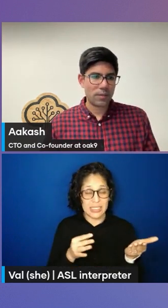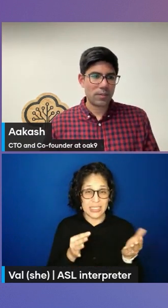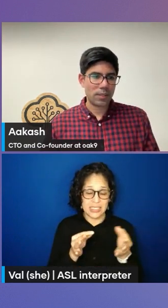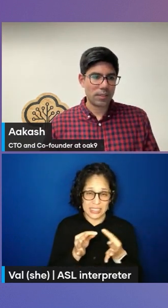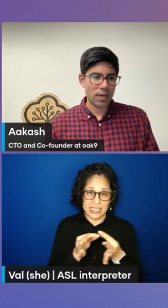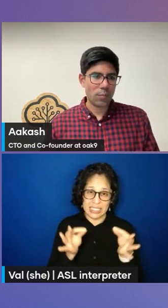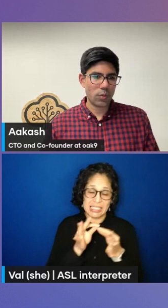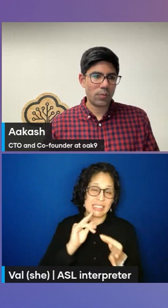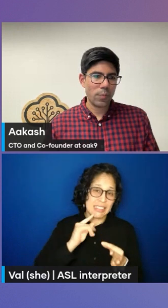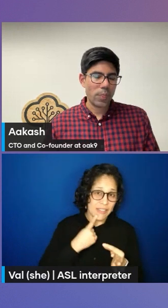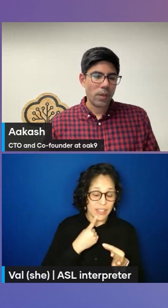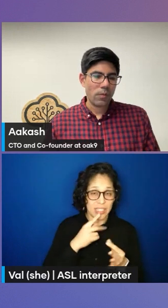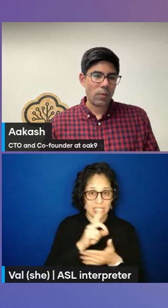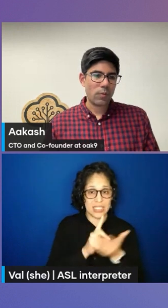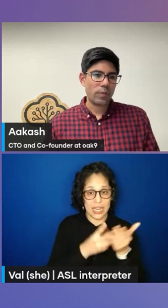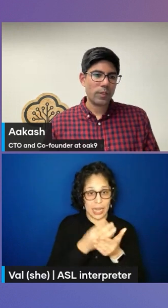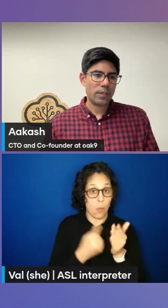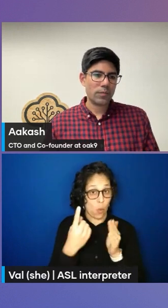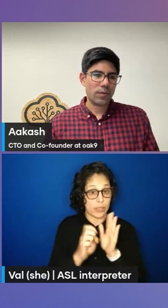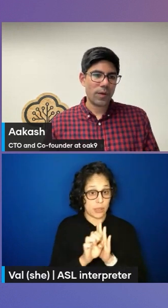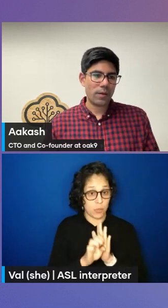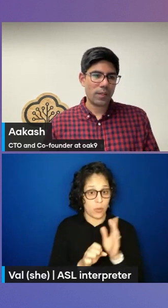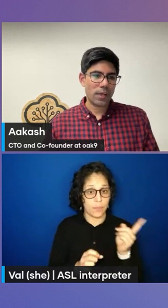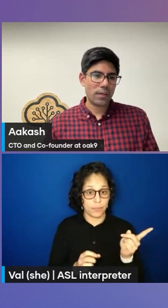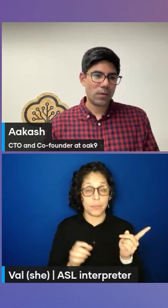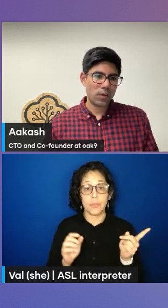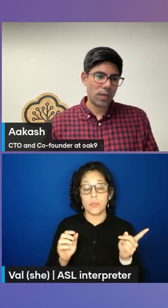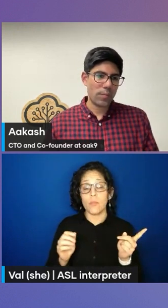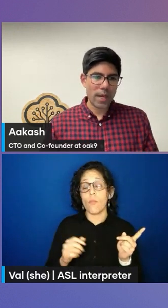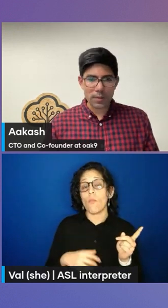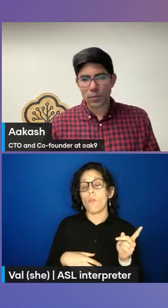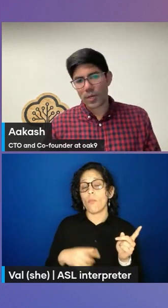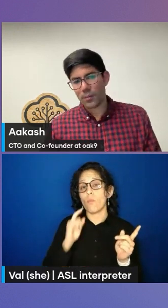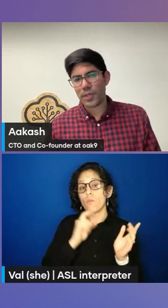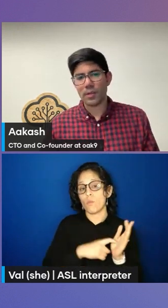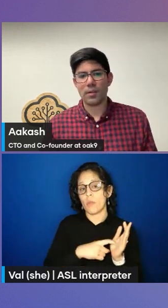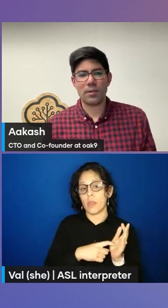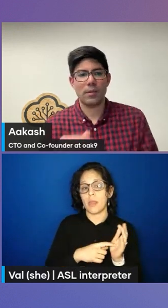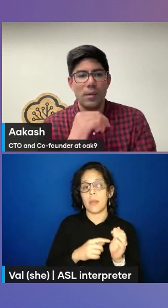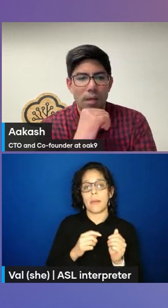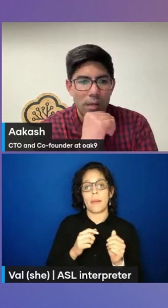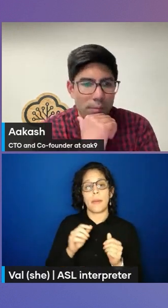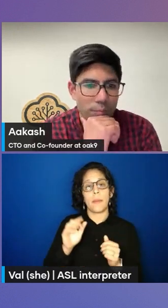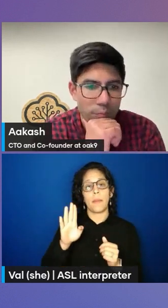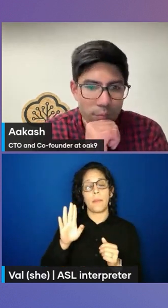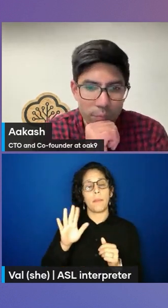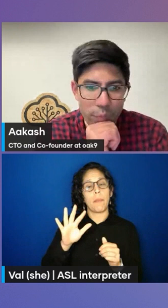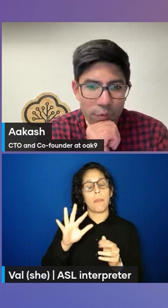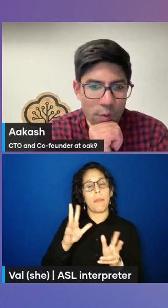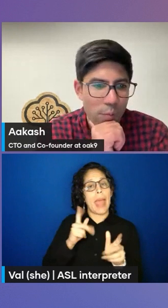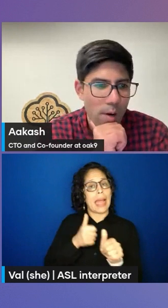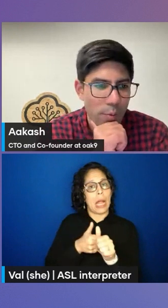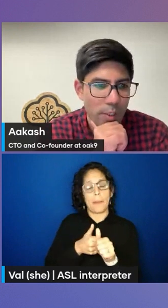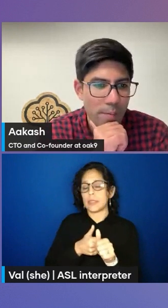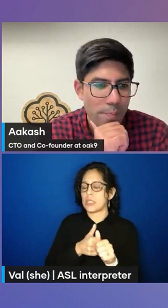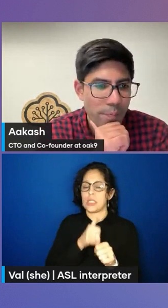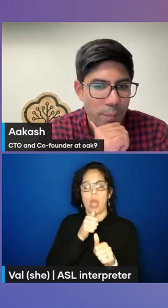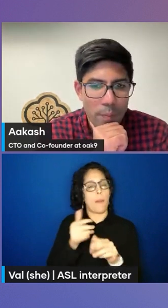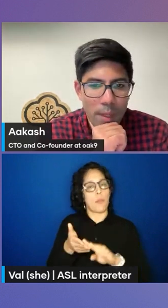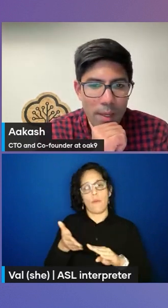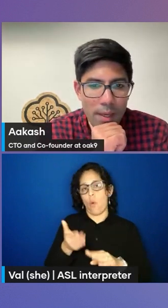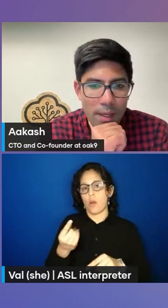gaps. Here's an example where what we did is we found that, okay, backups were not being performed